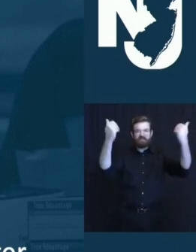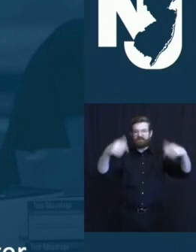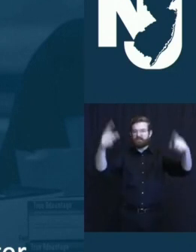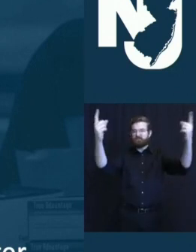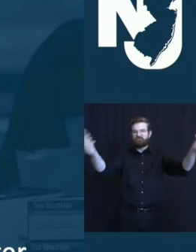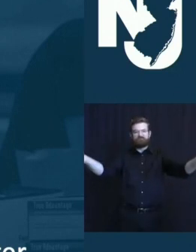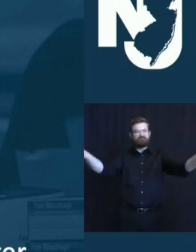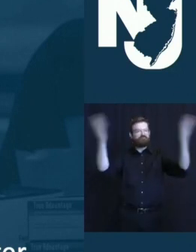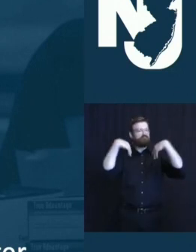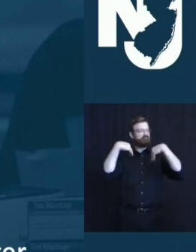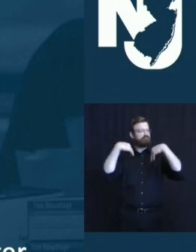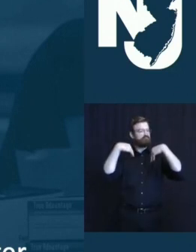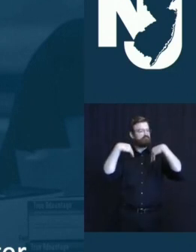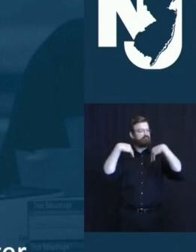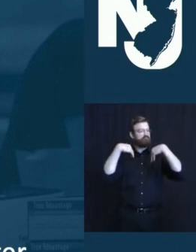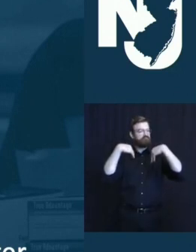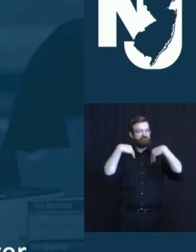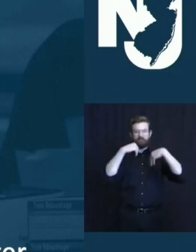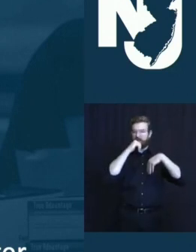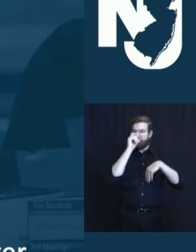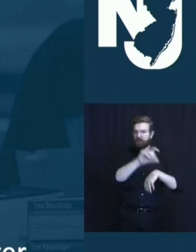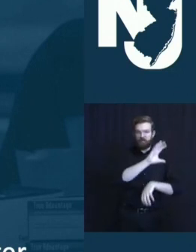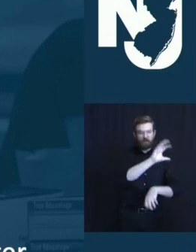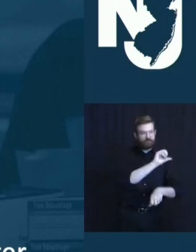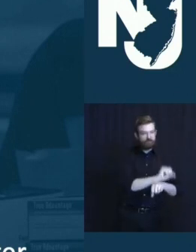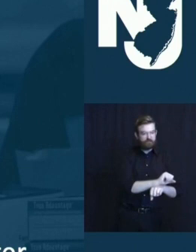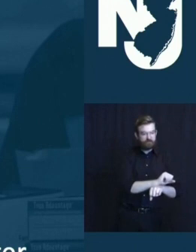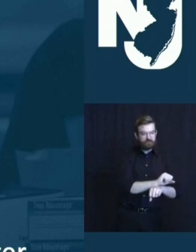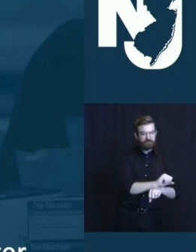montclairnjusa.org. Again, you see that website at the bottom of the slide,